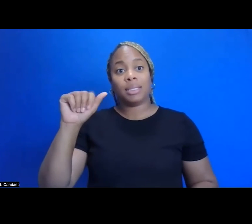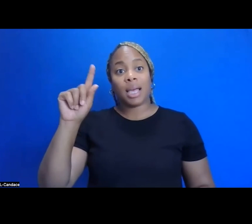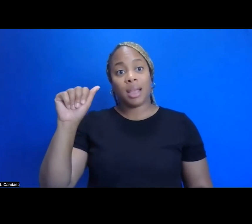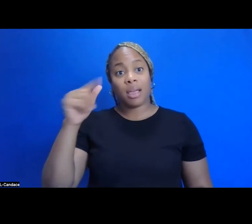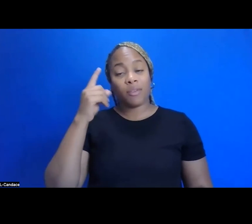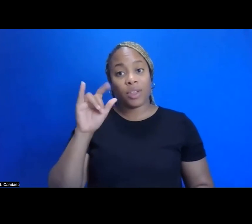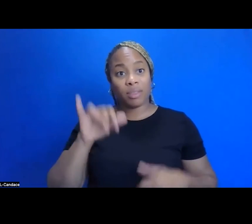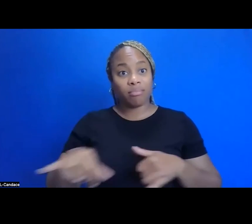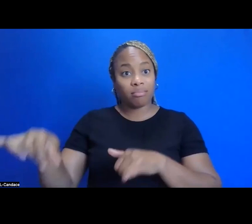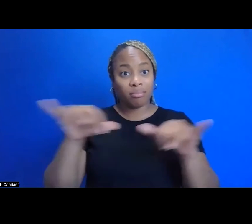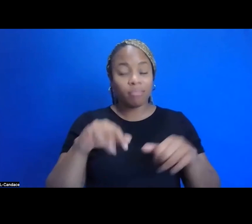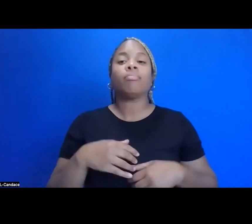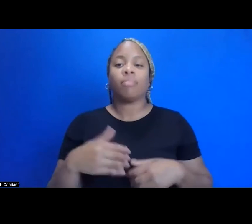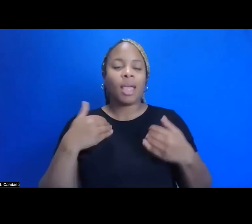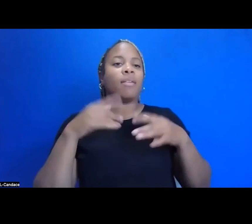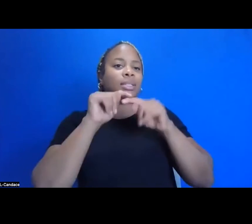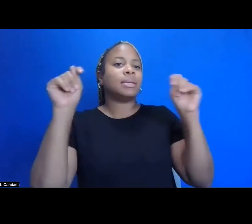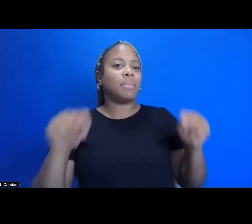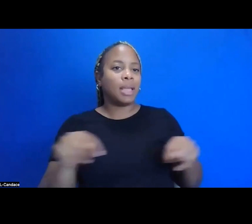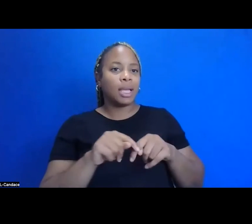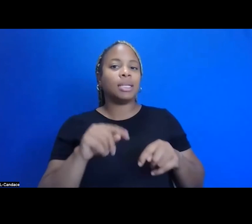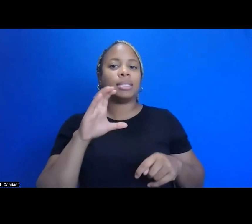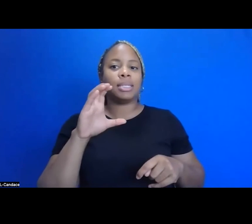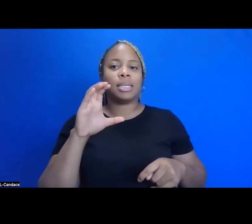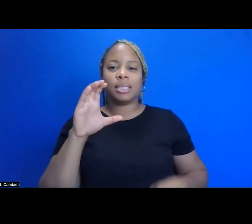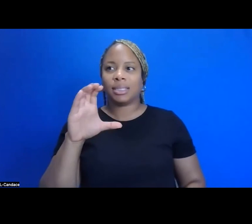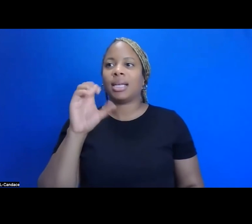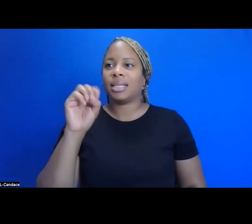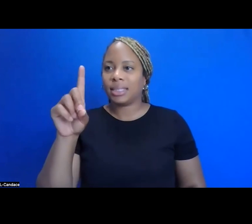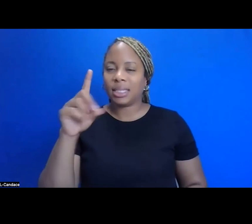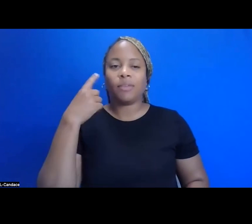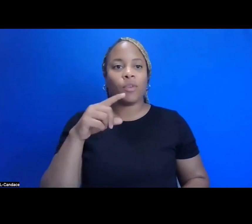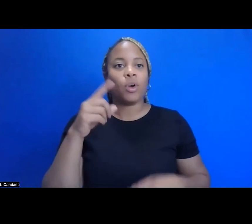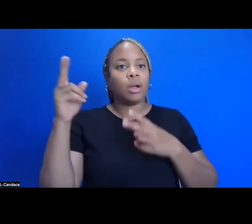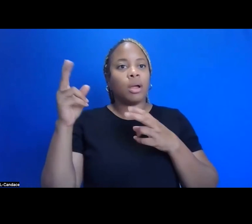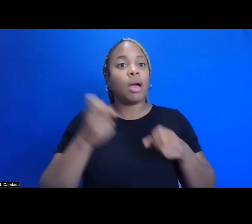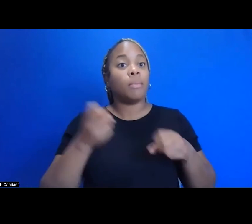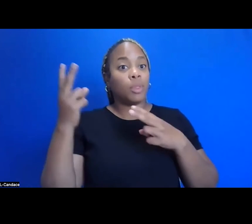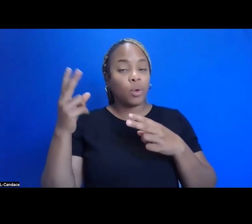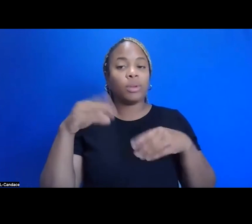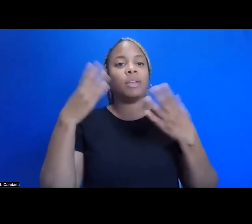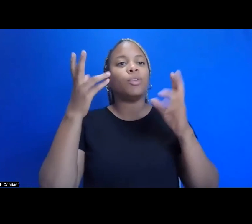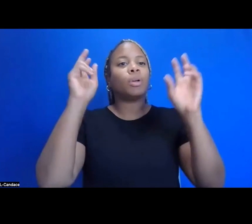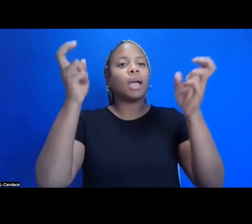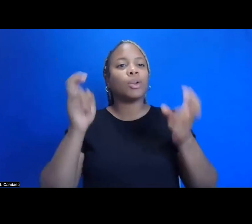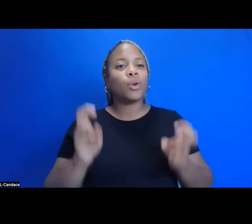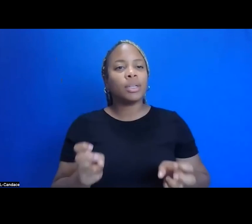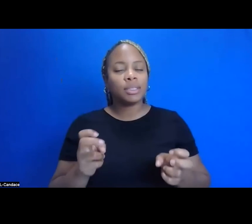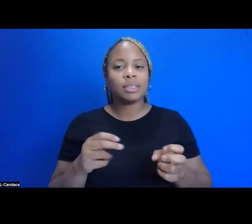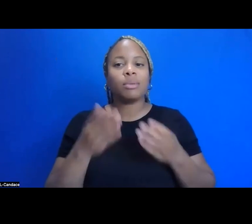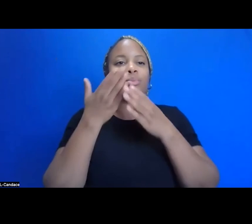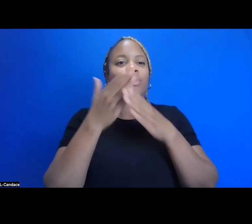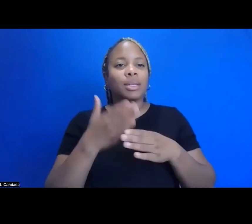Yes, we have a template CSV for bulk upload, which gives you categories, basically breaks it down